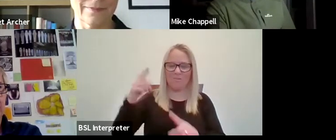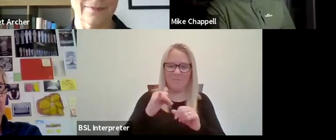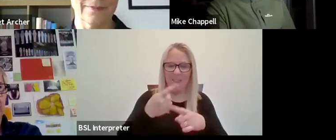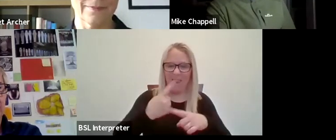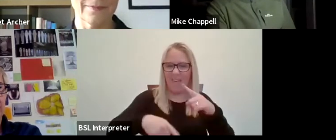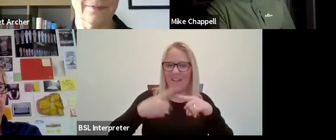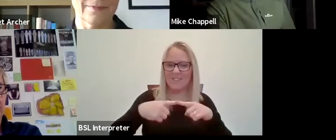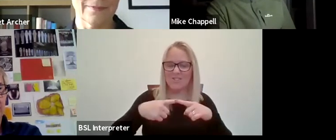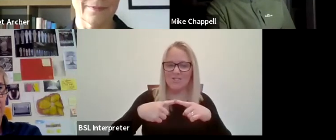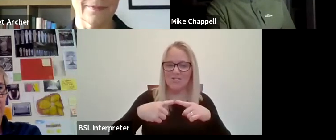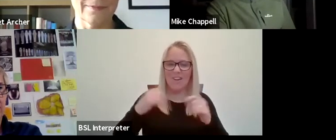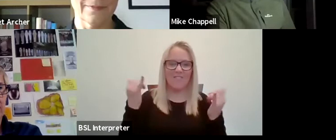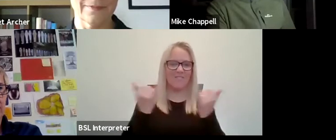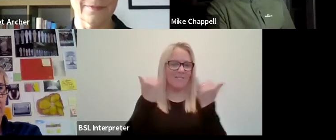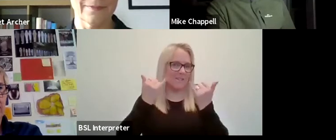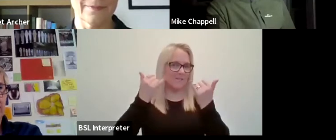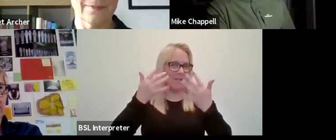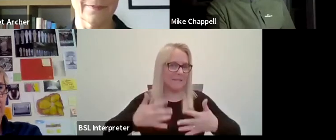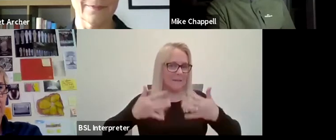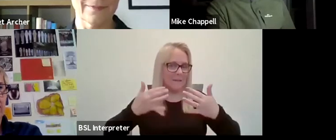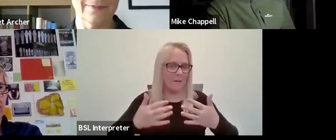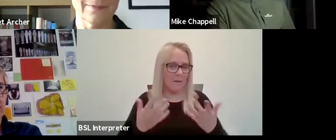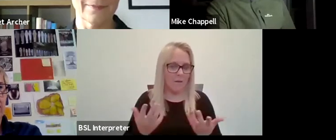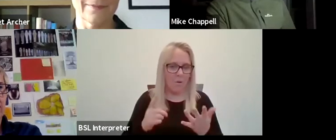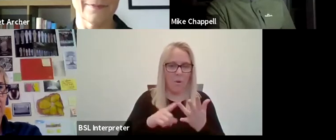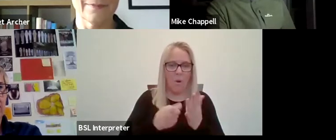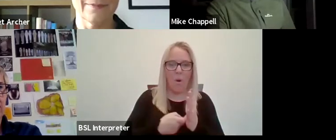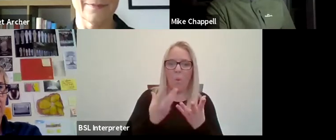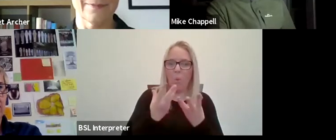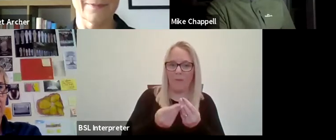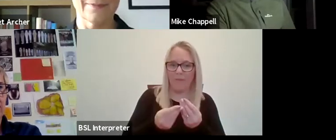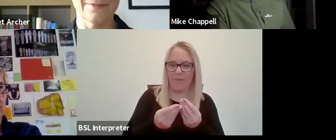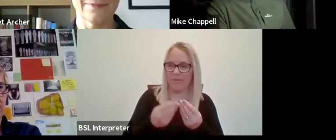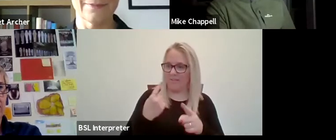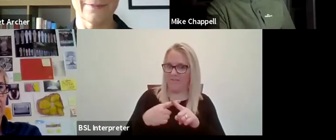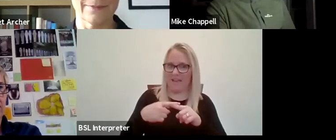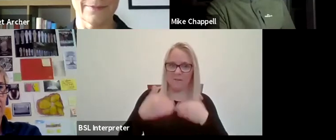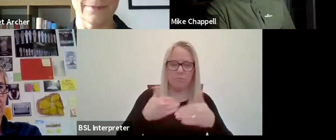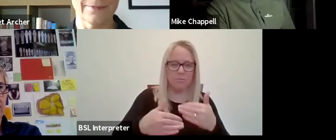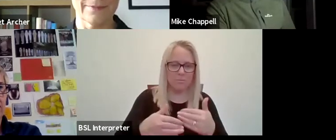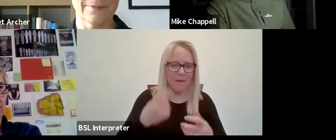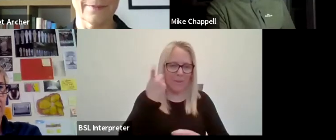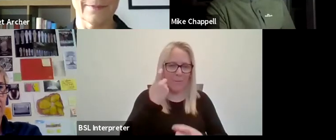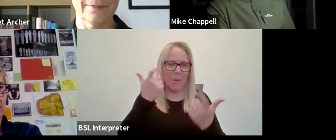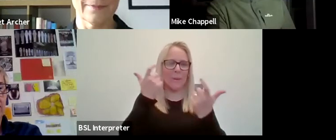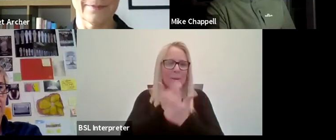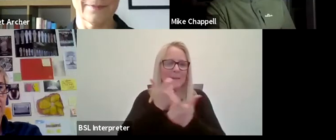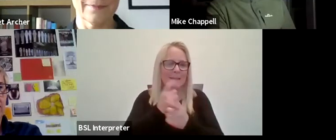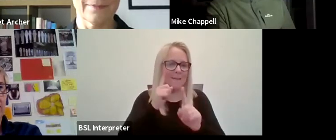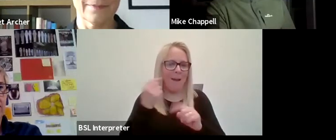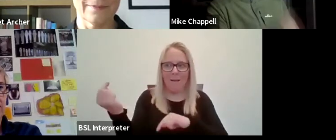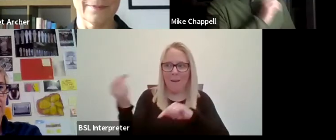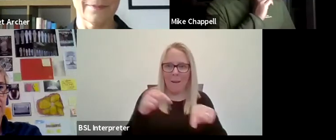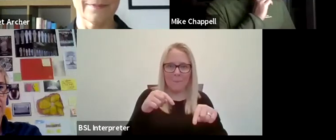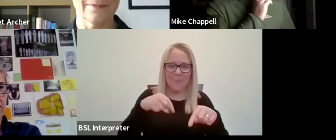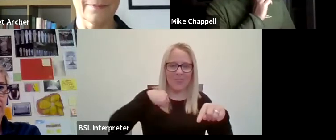data. It could be with and very fast. And I was minded to think of the comedians and the theatre folk who couldn't come to Edinburgh this year, but would